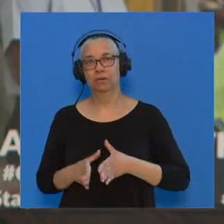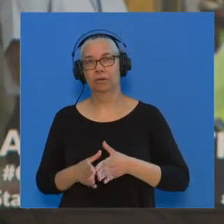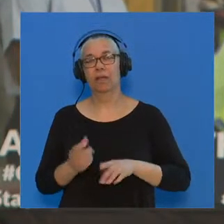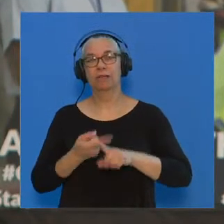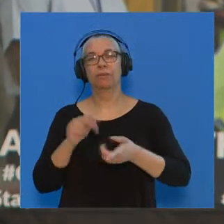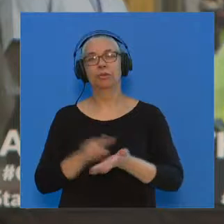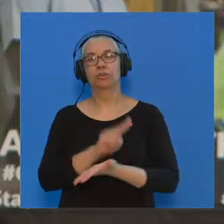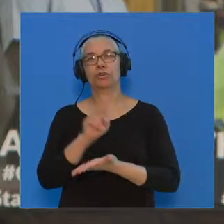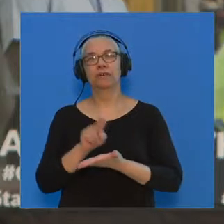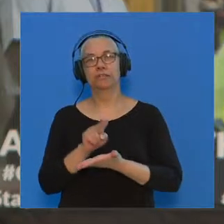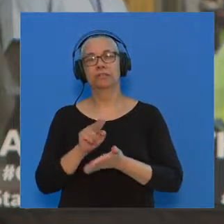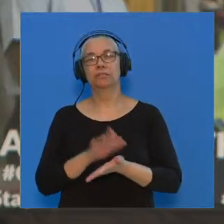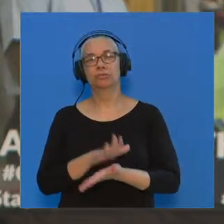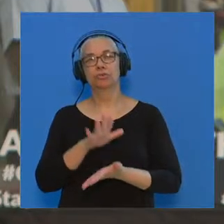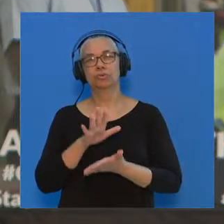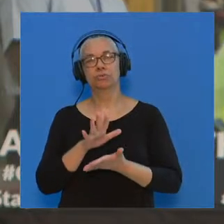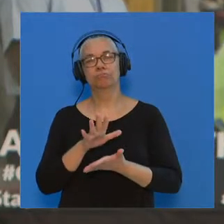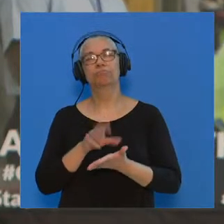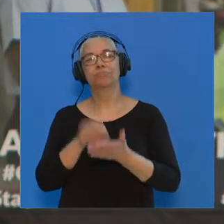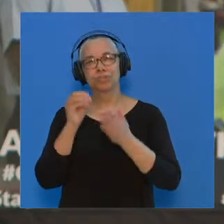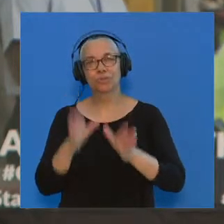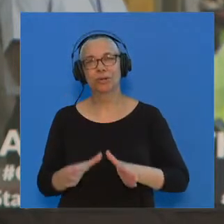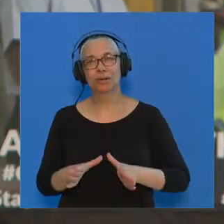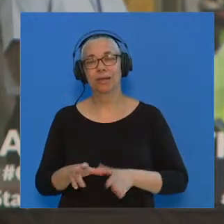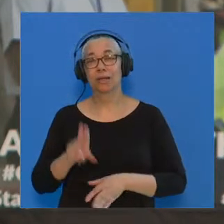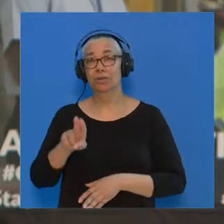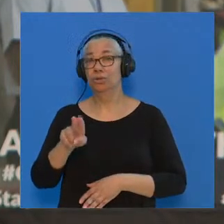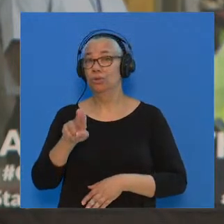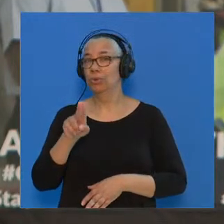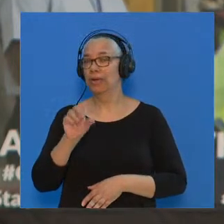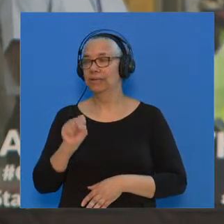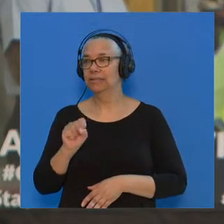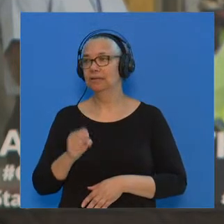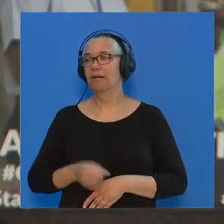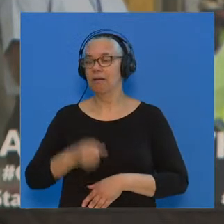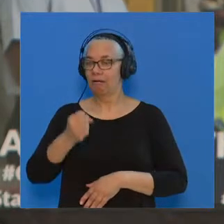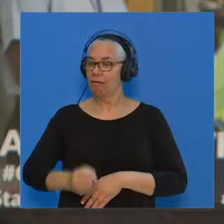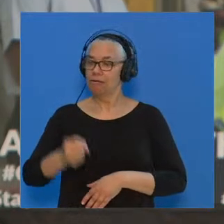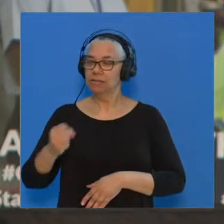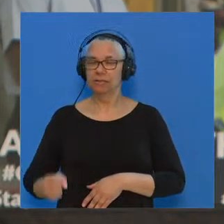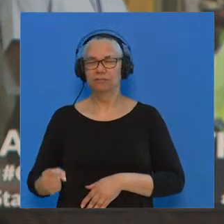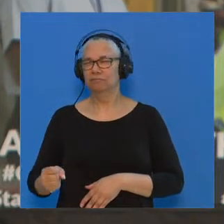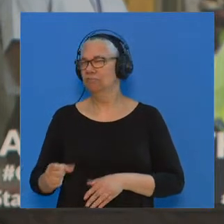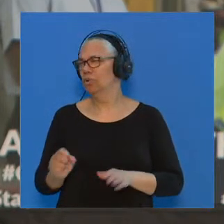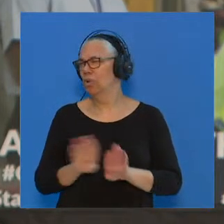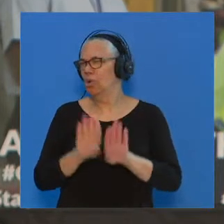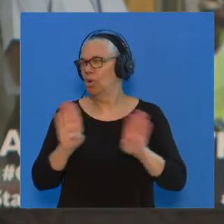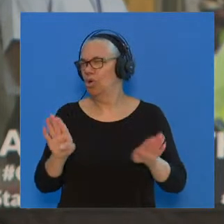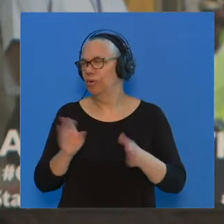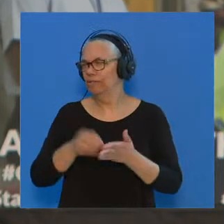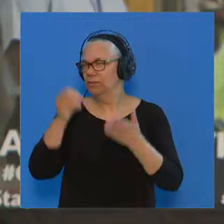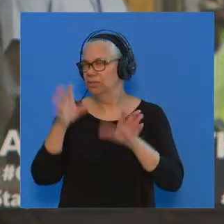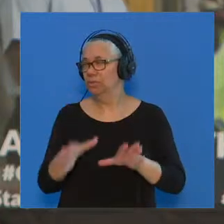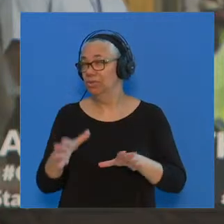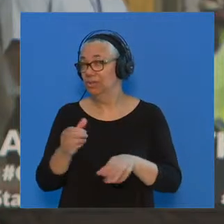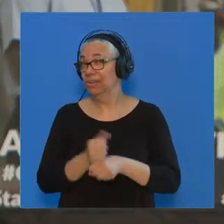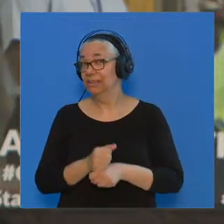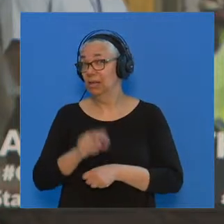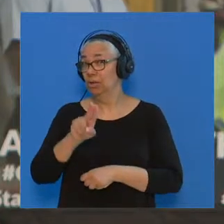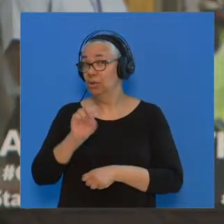student again. U.S. immigration or the consulate, is it open for students to receive their U.S.